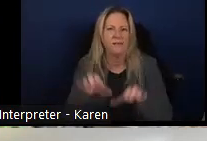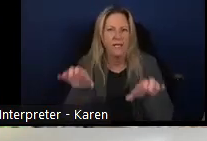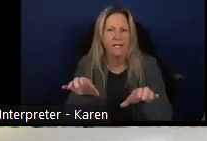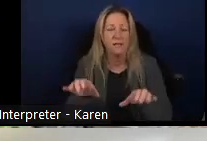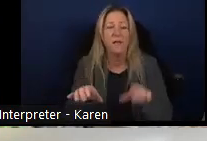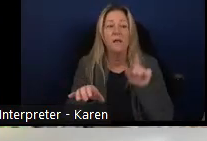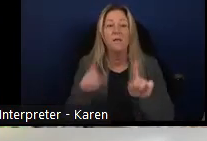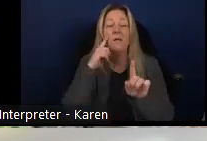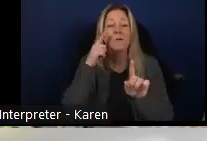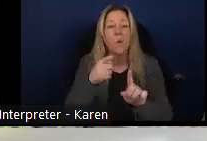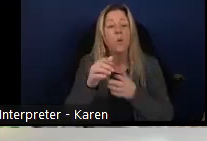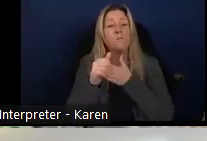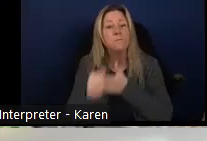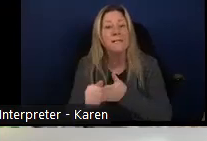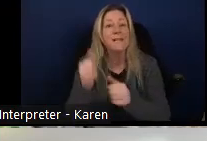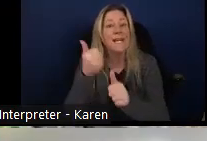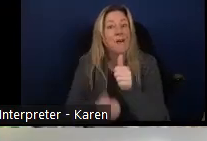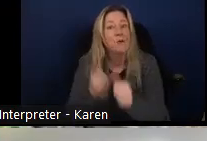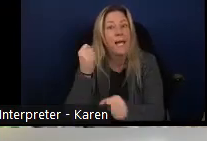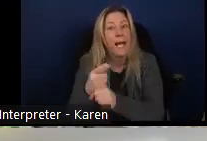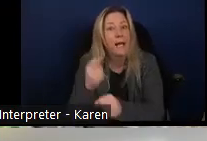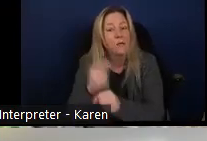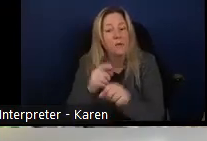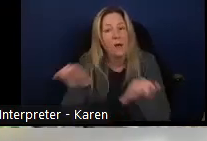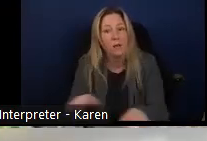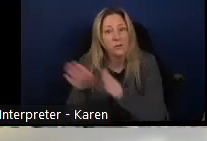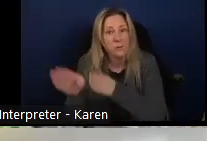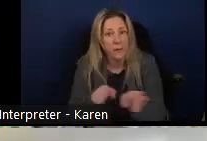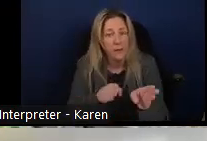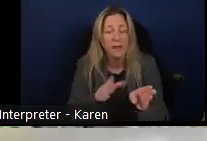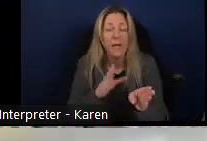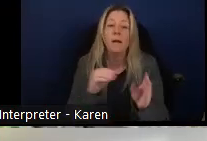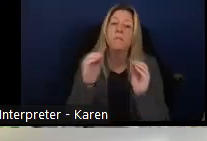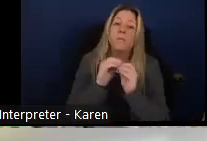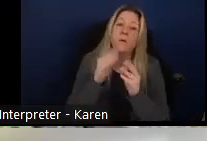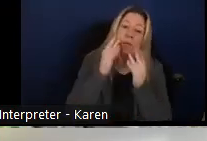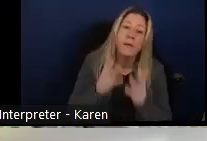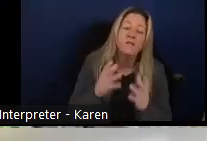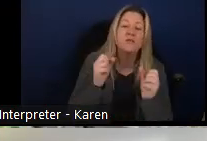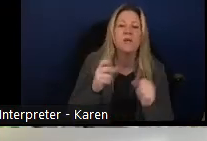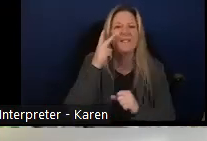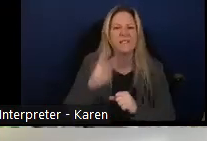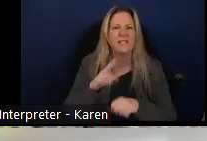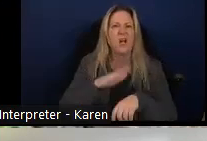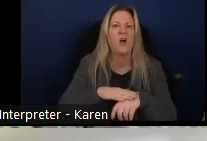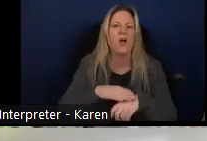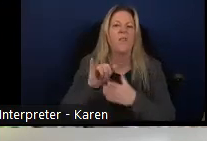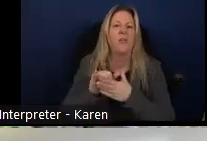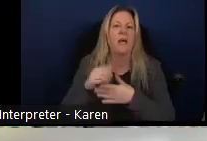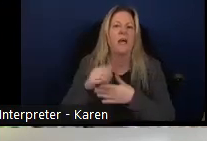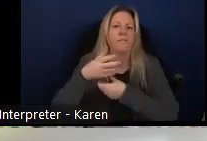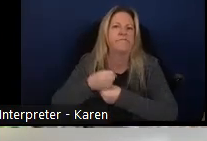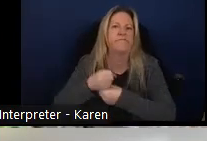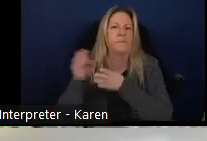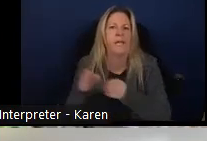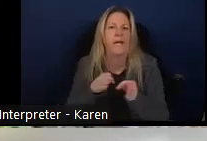the creation of each annual action plan. And more information on these goals can be found on our consolidated plan, which is available